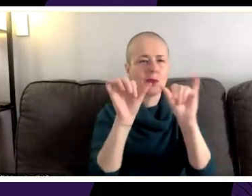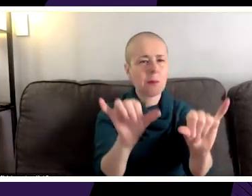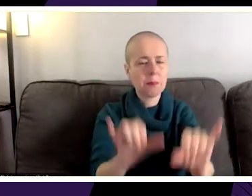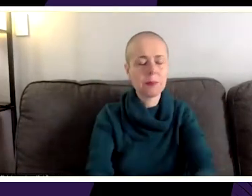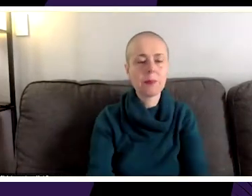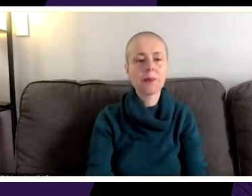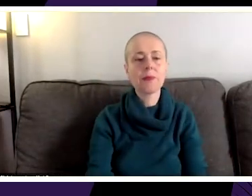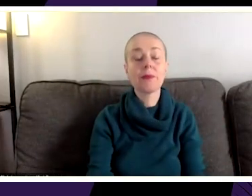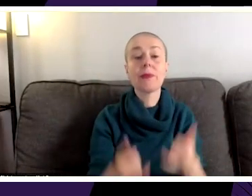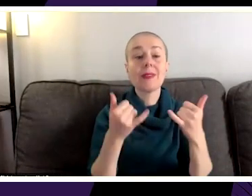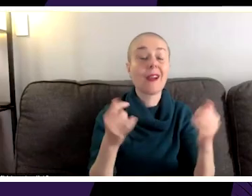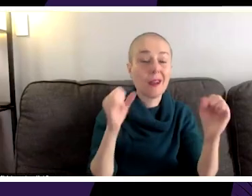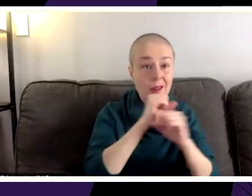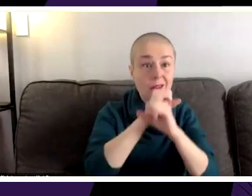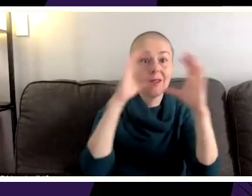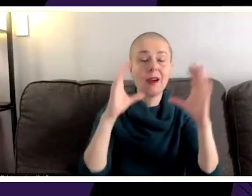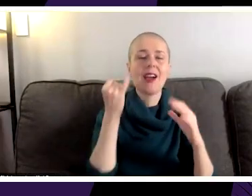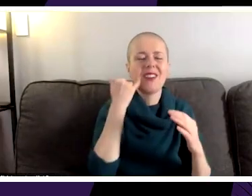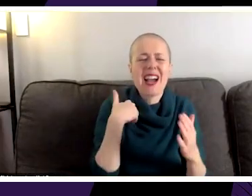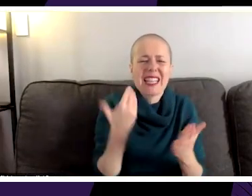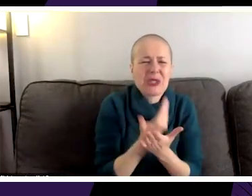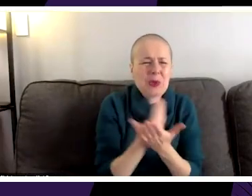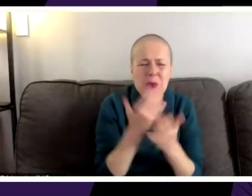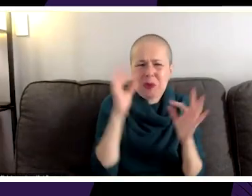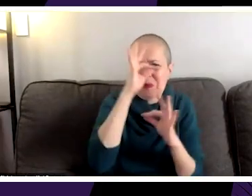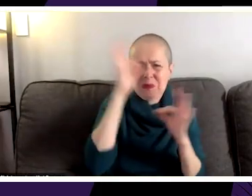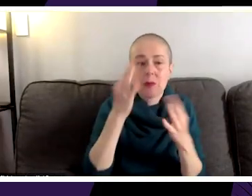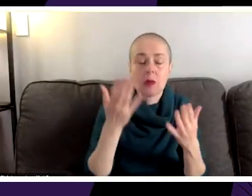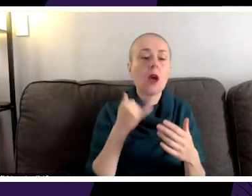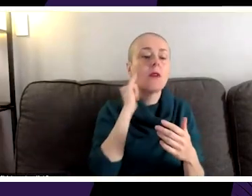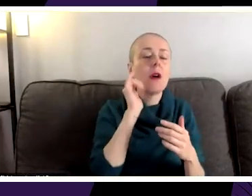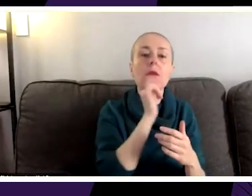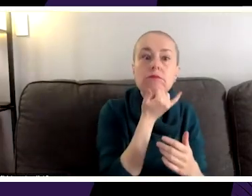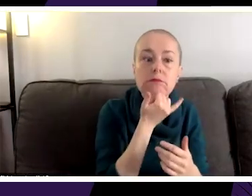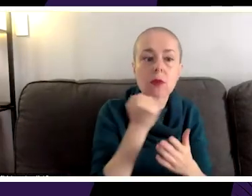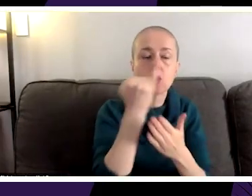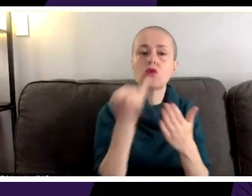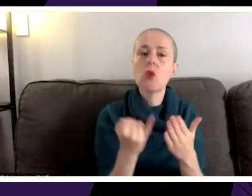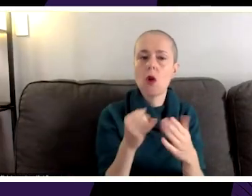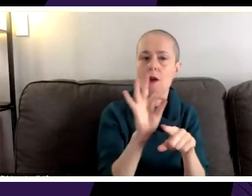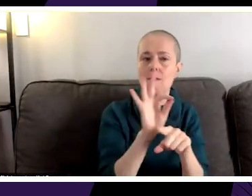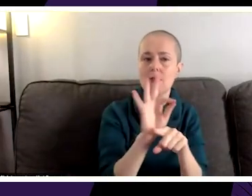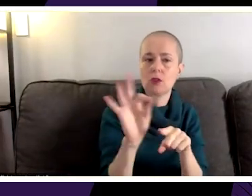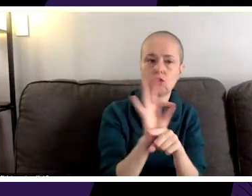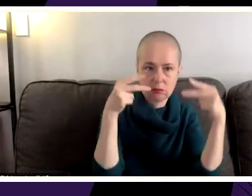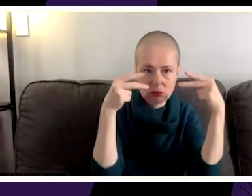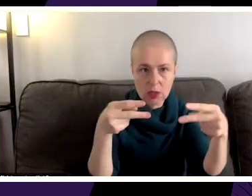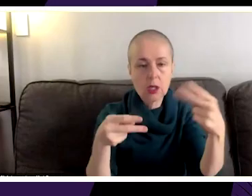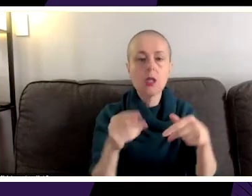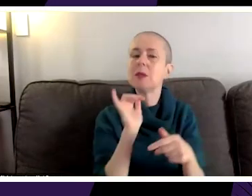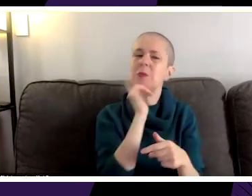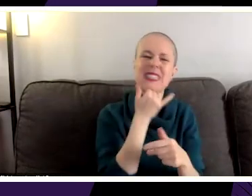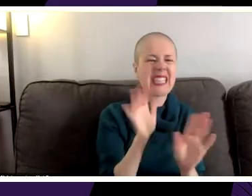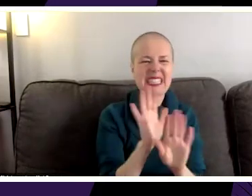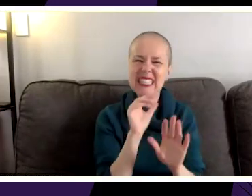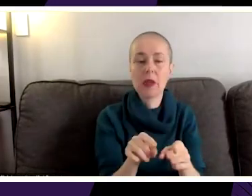Now, let's imagine I'm a complete beginner. Suppose I accidentally put the draw function inside the setup function, which is definitely a mistake. The